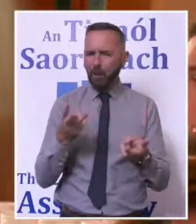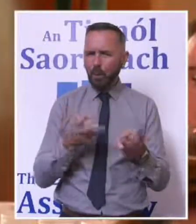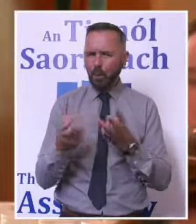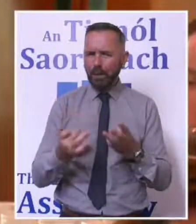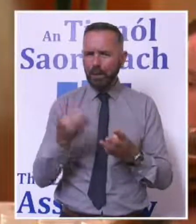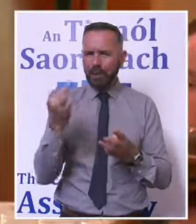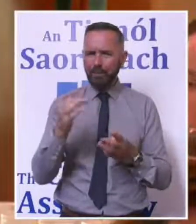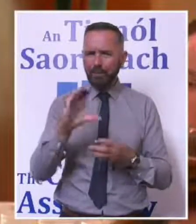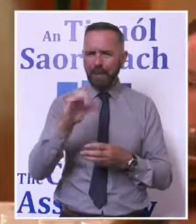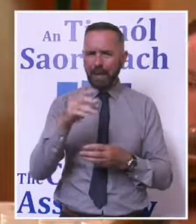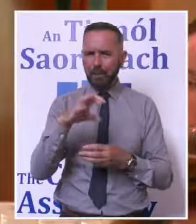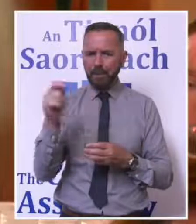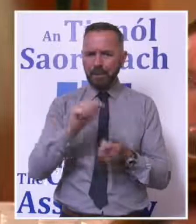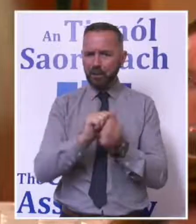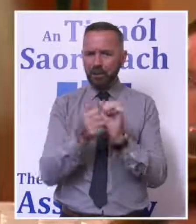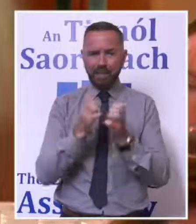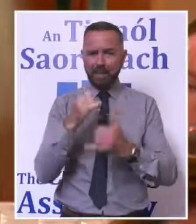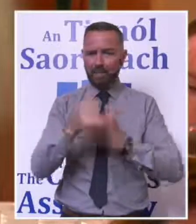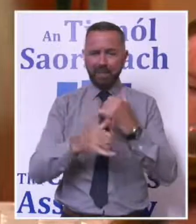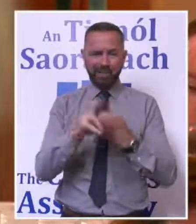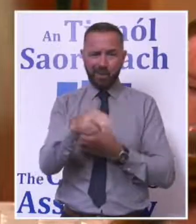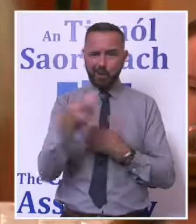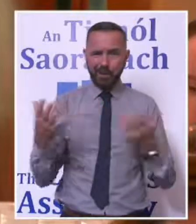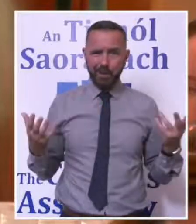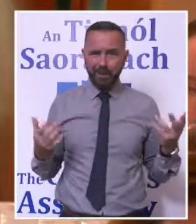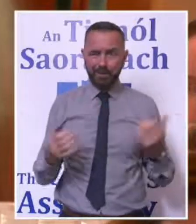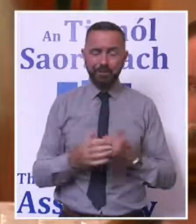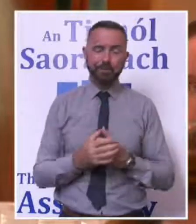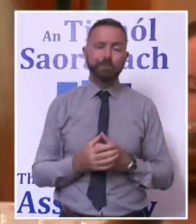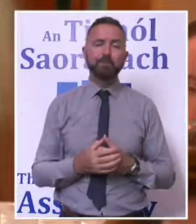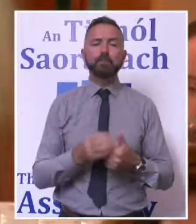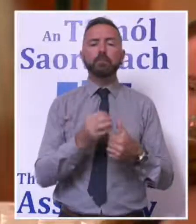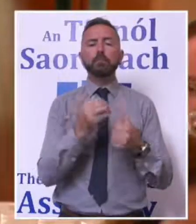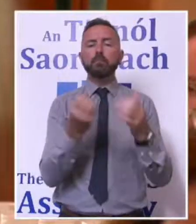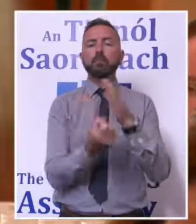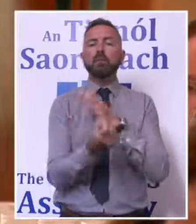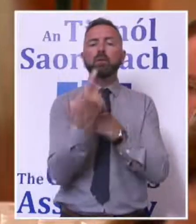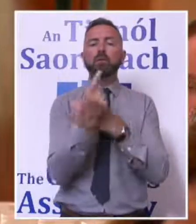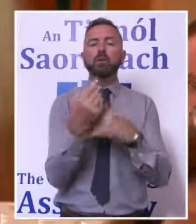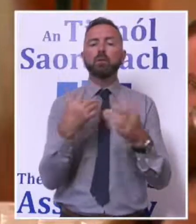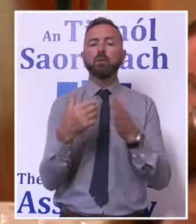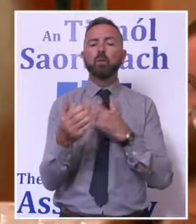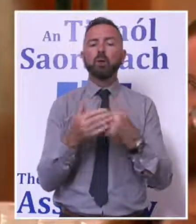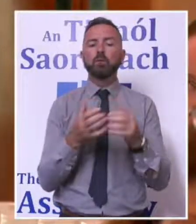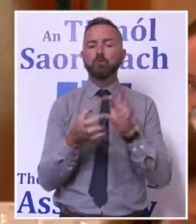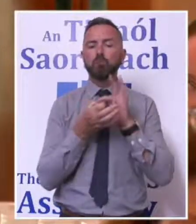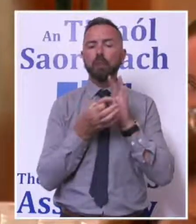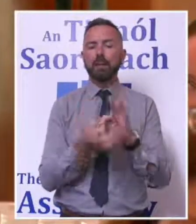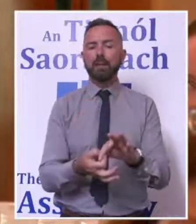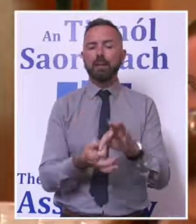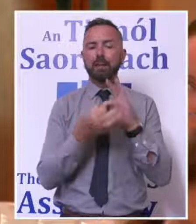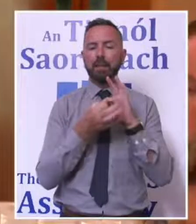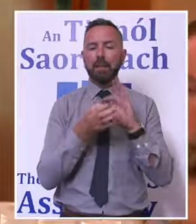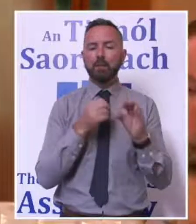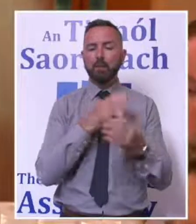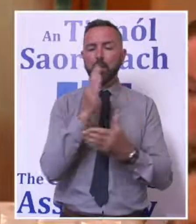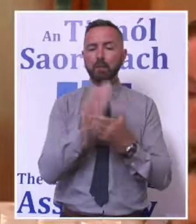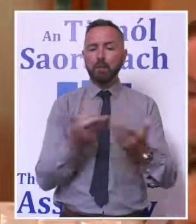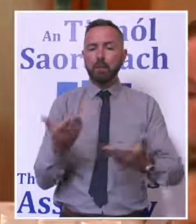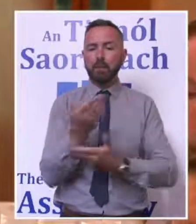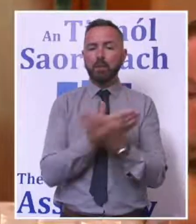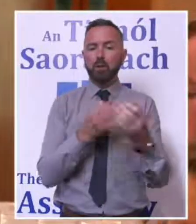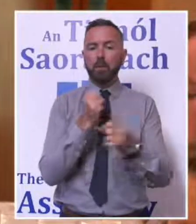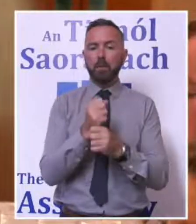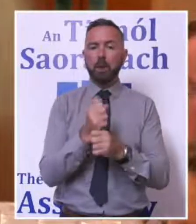had a cabinet changing every year? And the other issue as well, it relates to some of the discussion about making